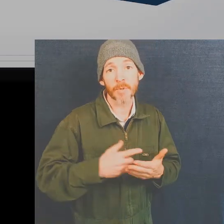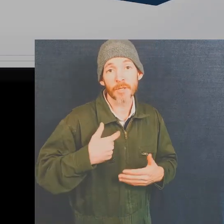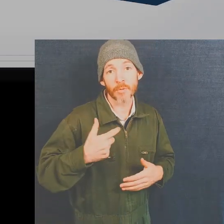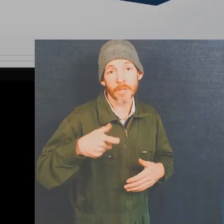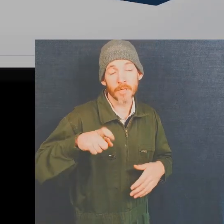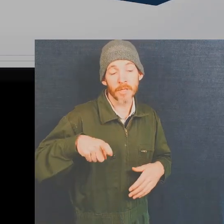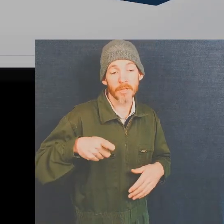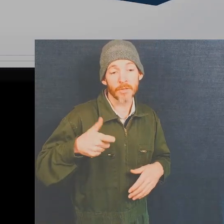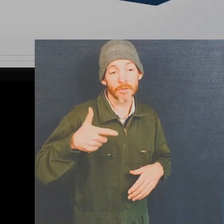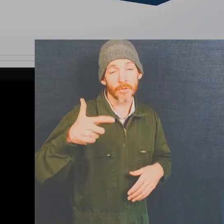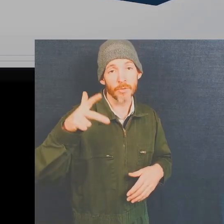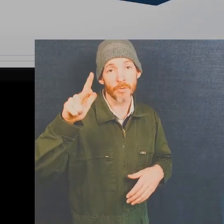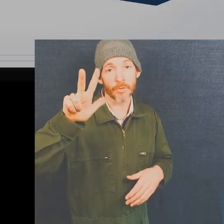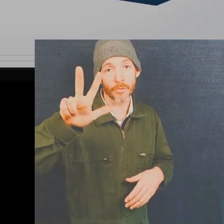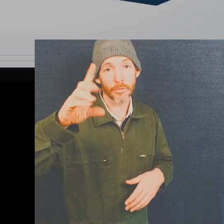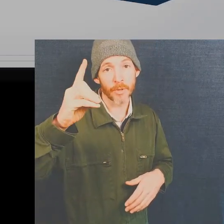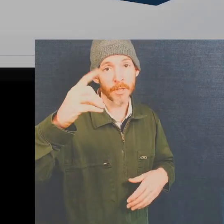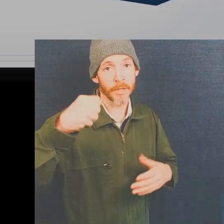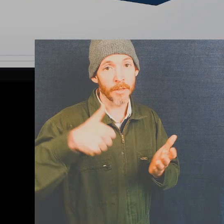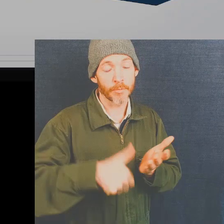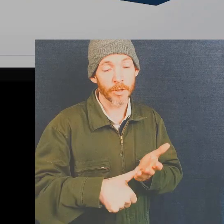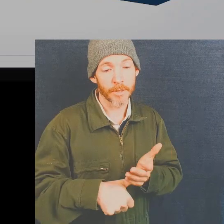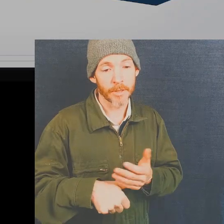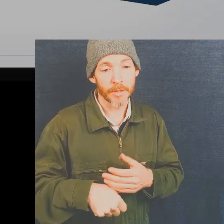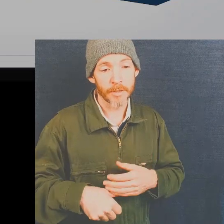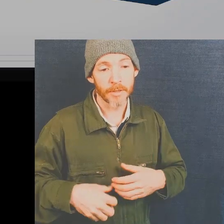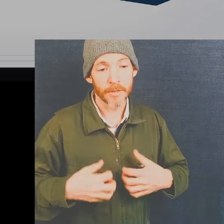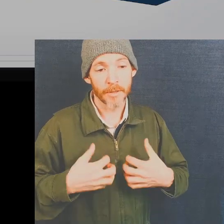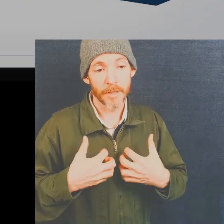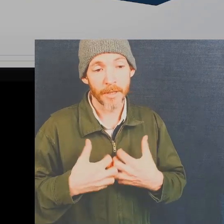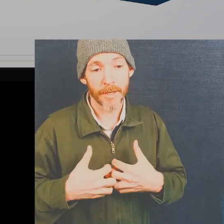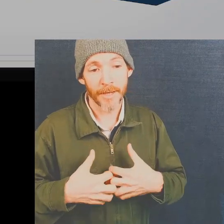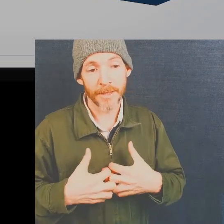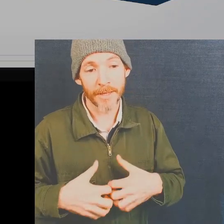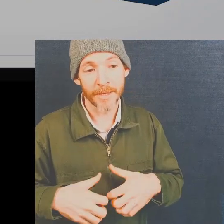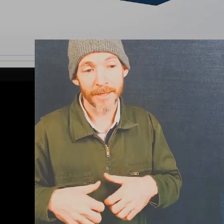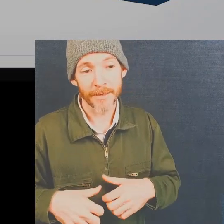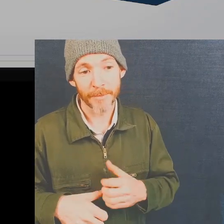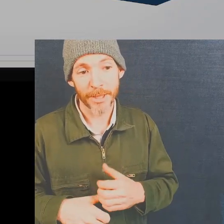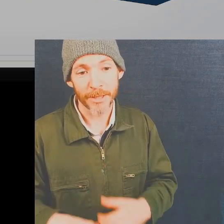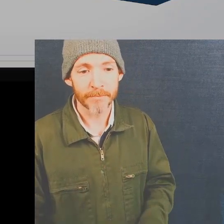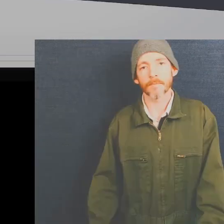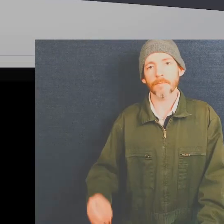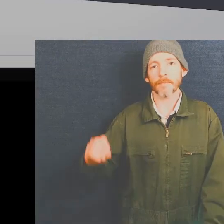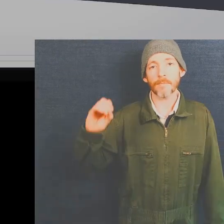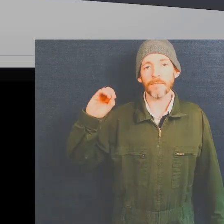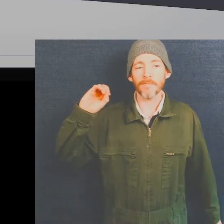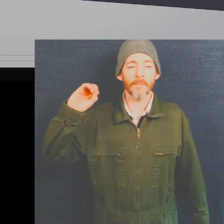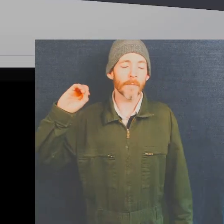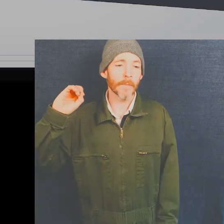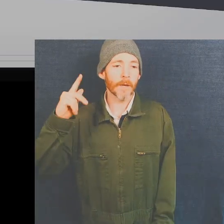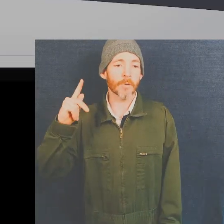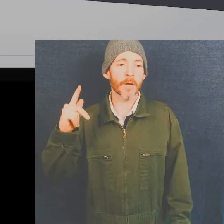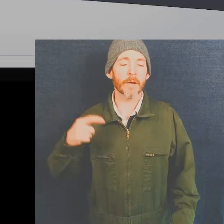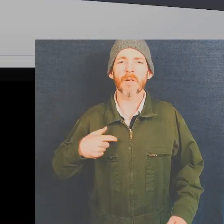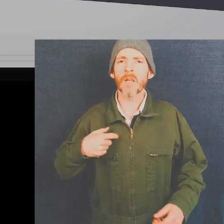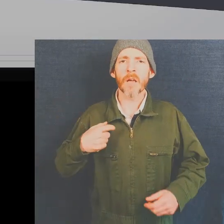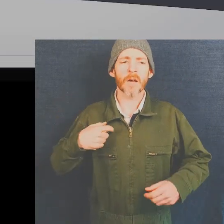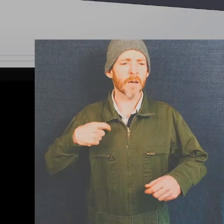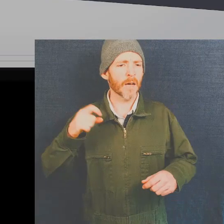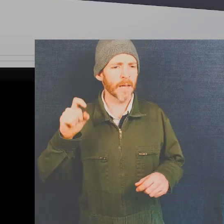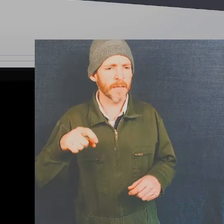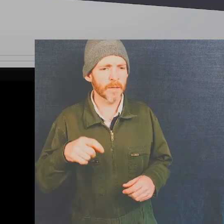This is the piece we need to 3D print in the machine.